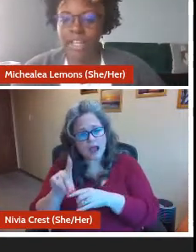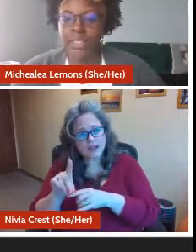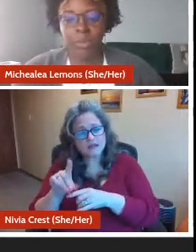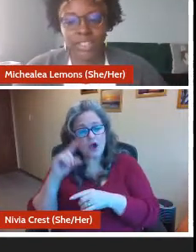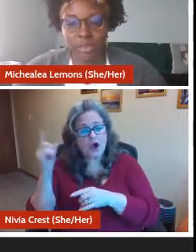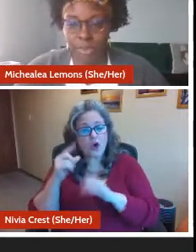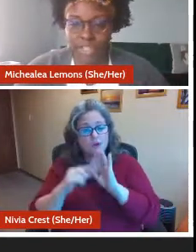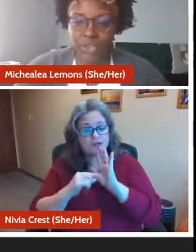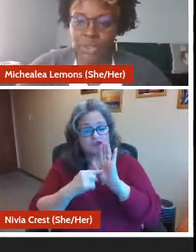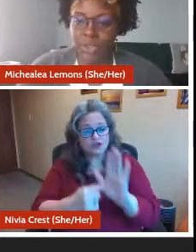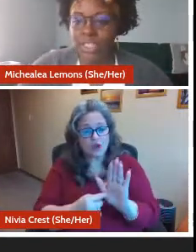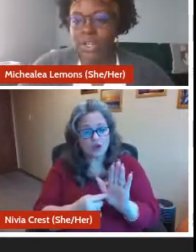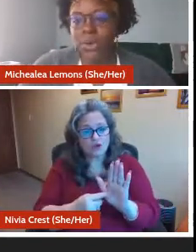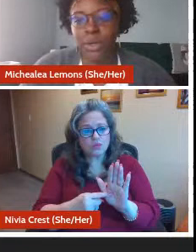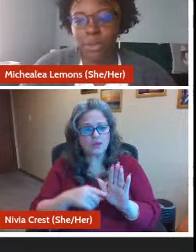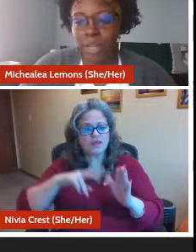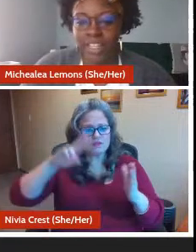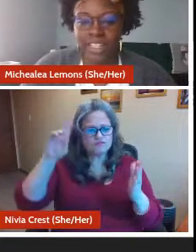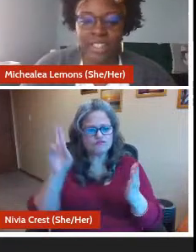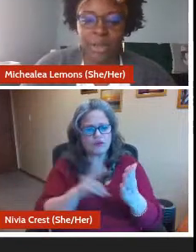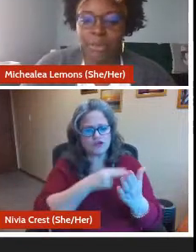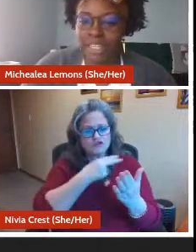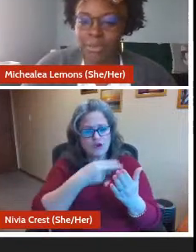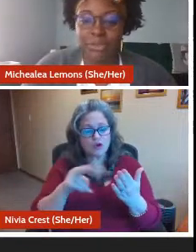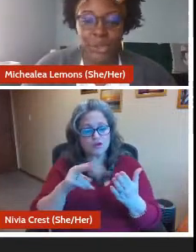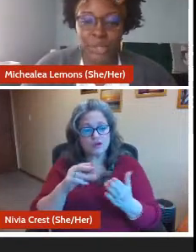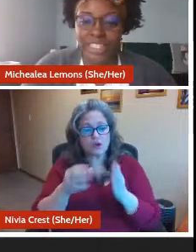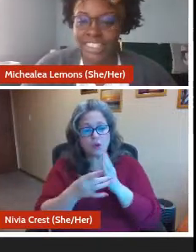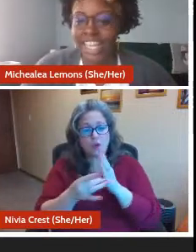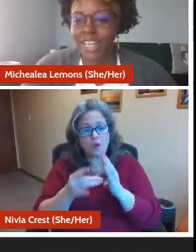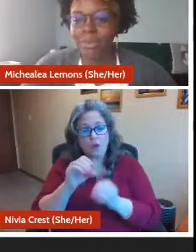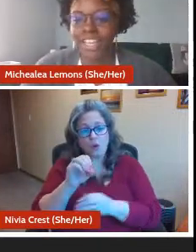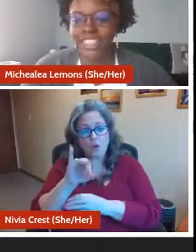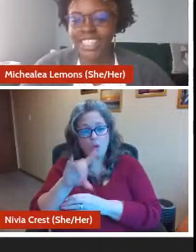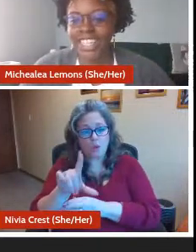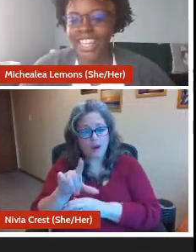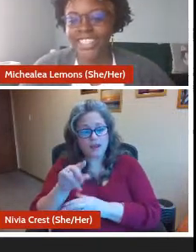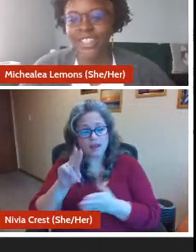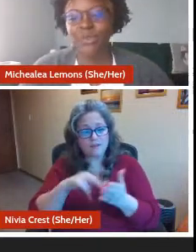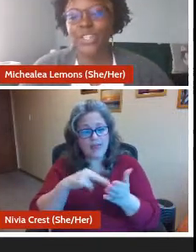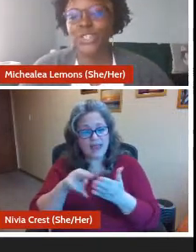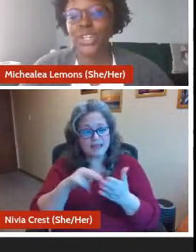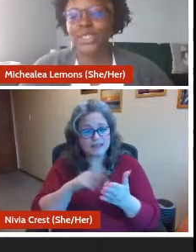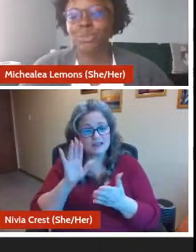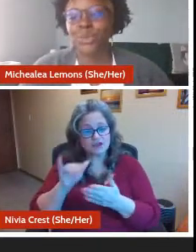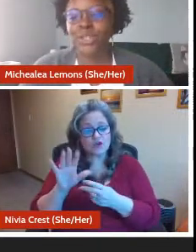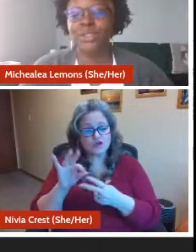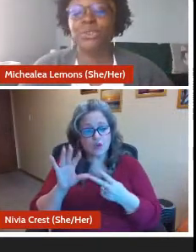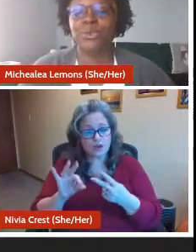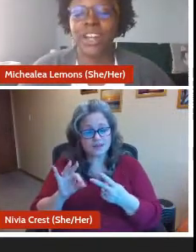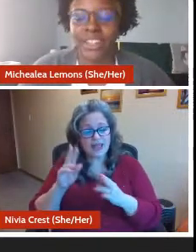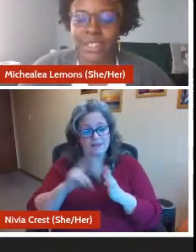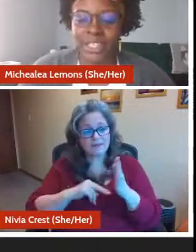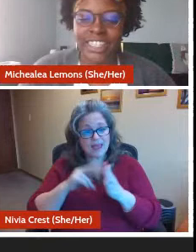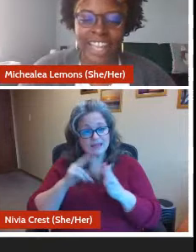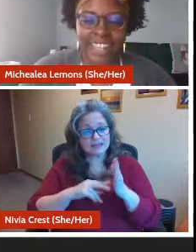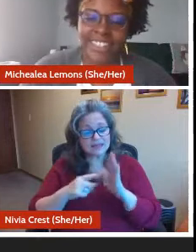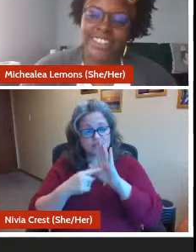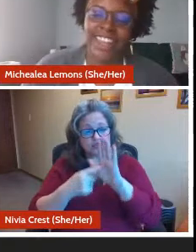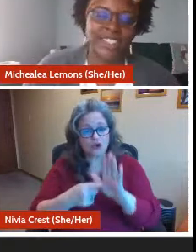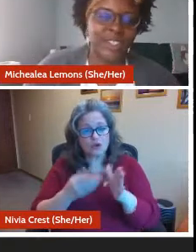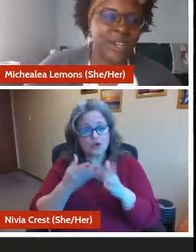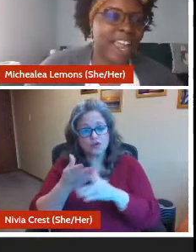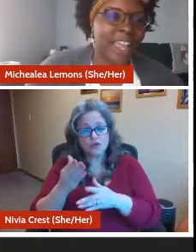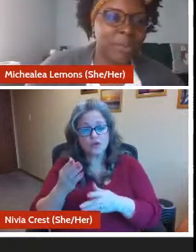accentuated by expressive brushstrokes. Oil paint is her medium of choice, and painting is an adventure explored through color,